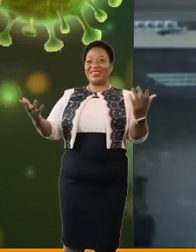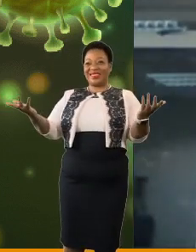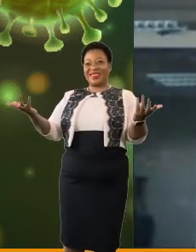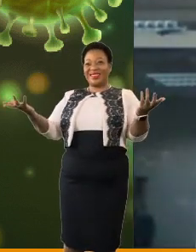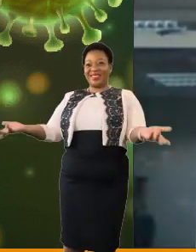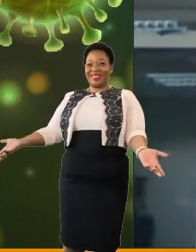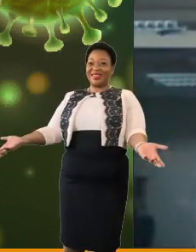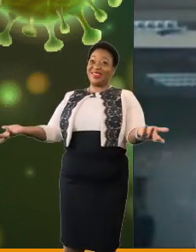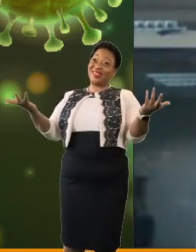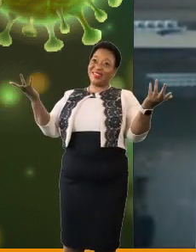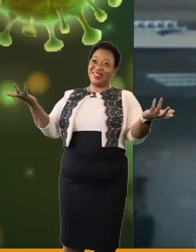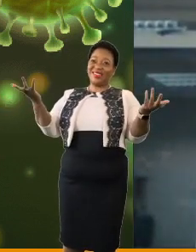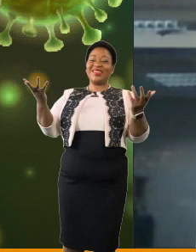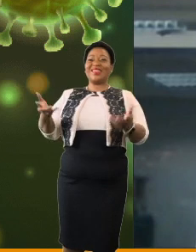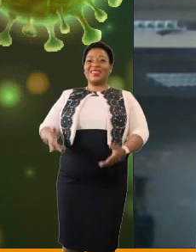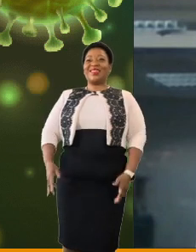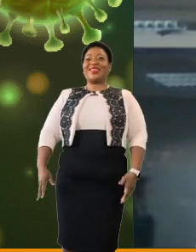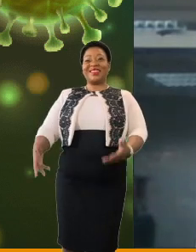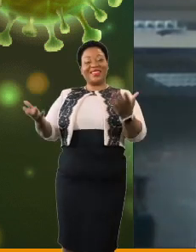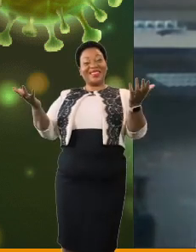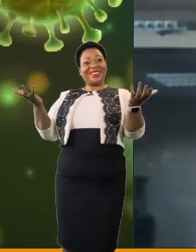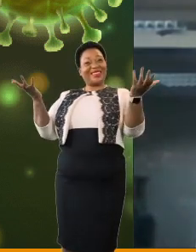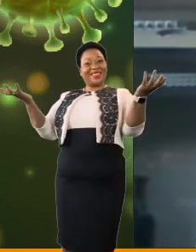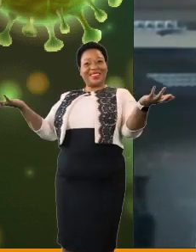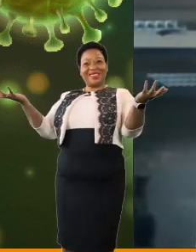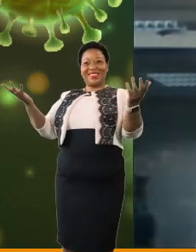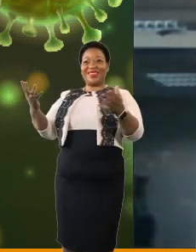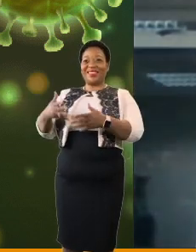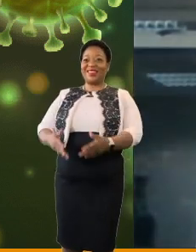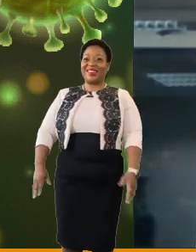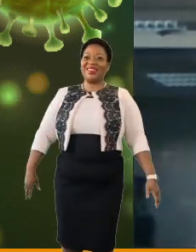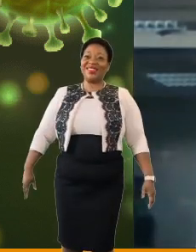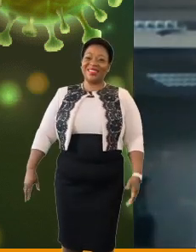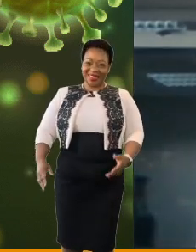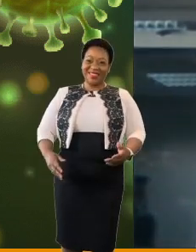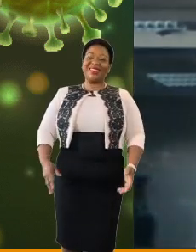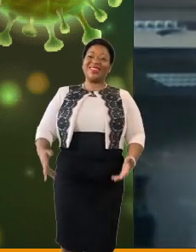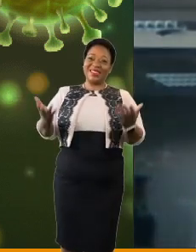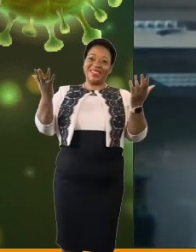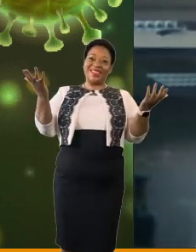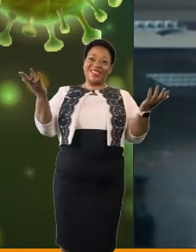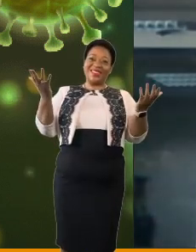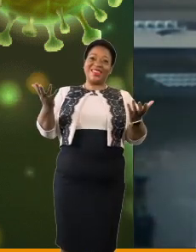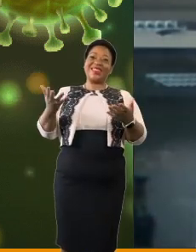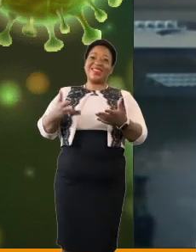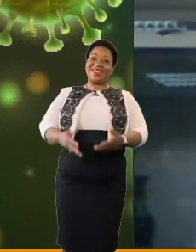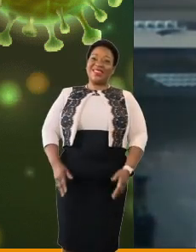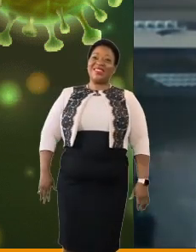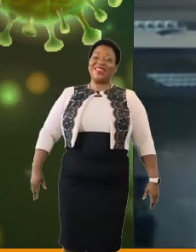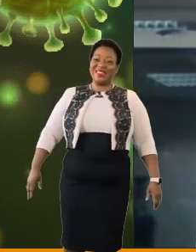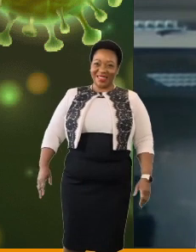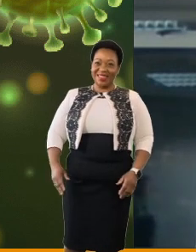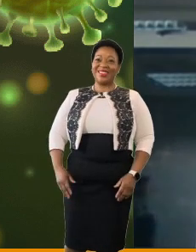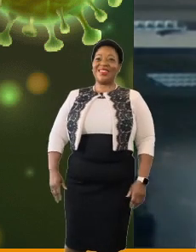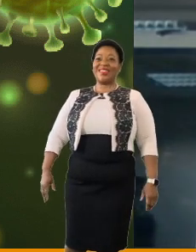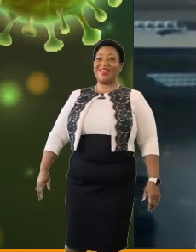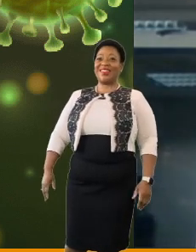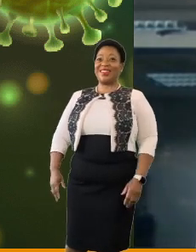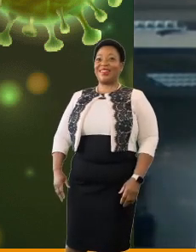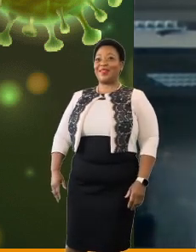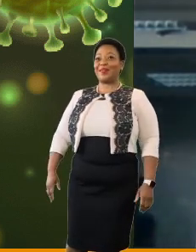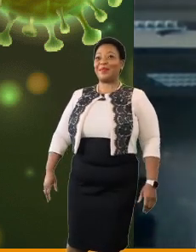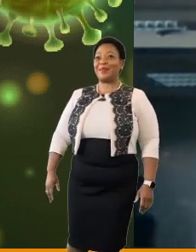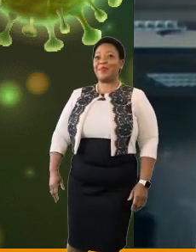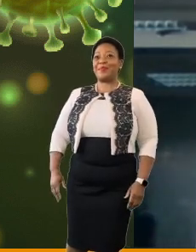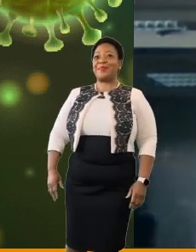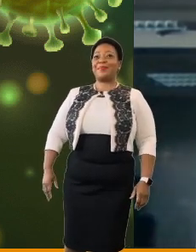private sector projects, but we also need to look at government-driven projects, because some